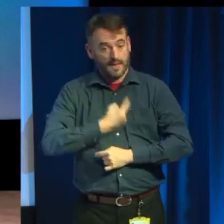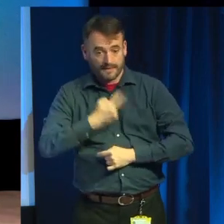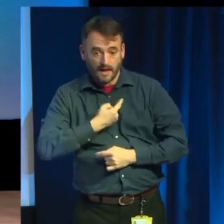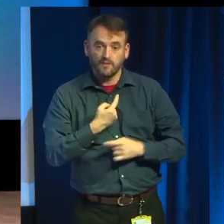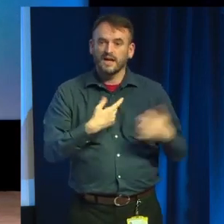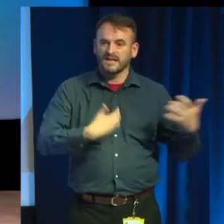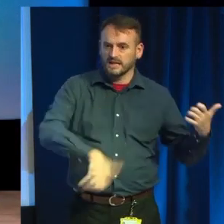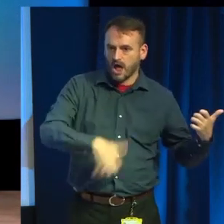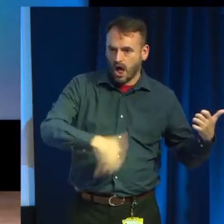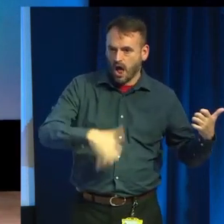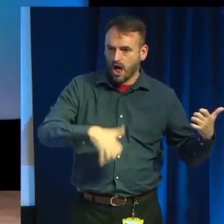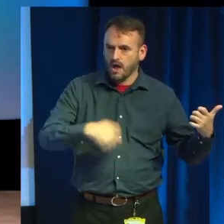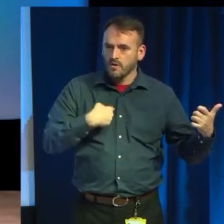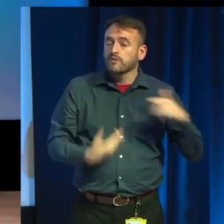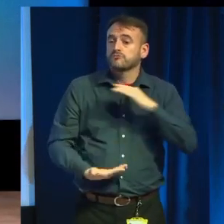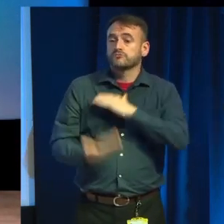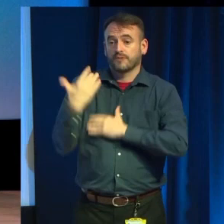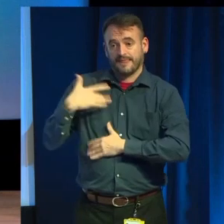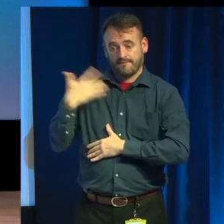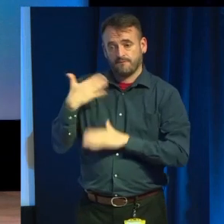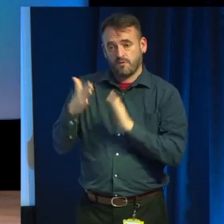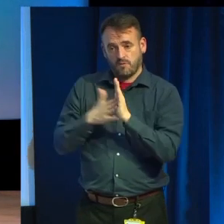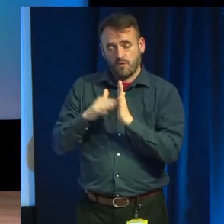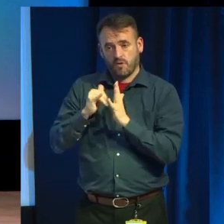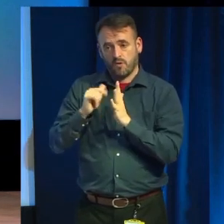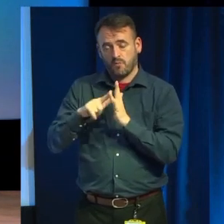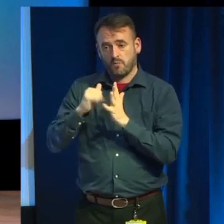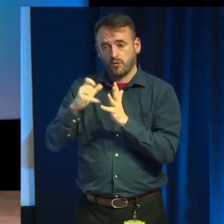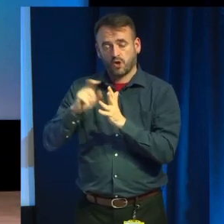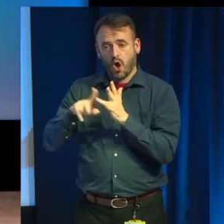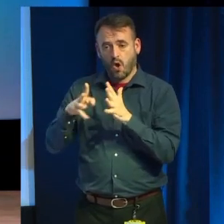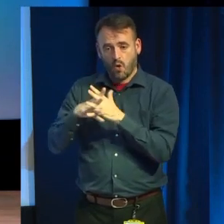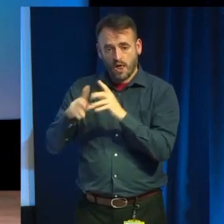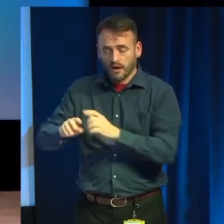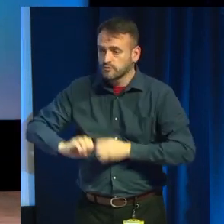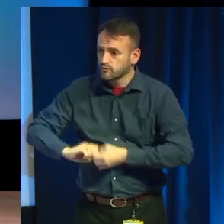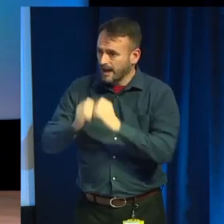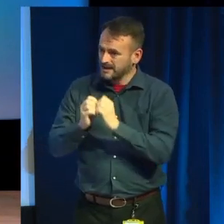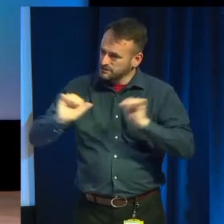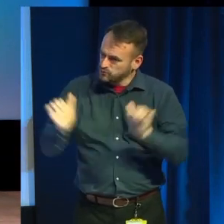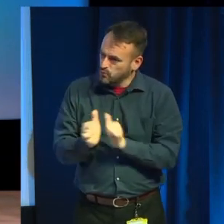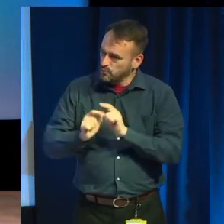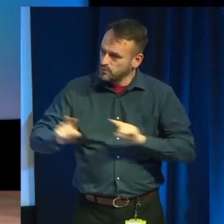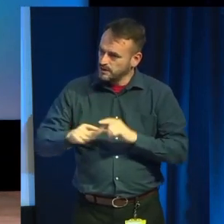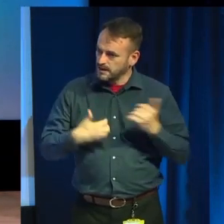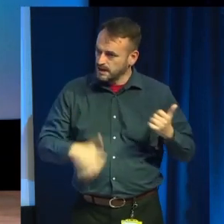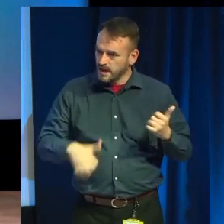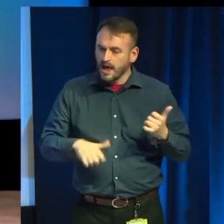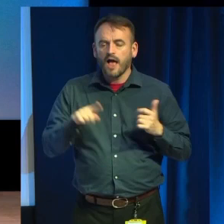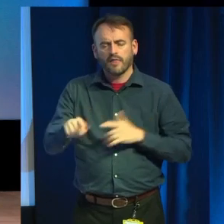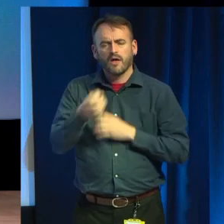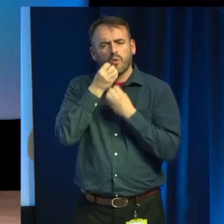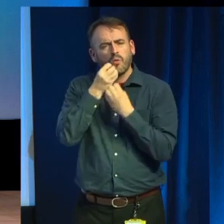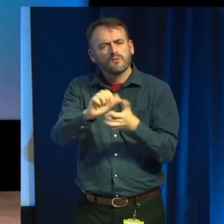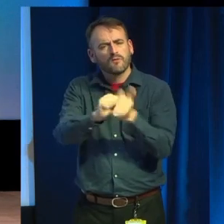in Moscow, that I associate with those kind of memories. And luckily, we have a wonderful friend, Alex Francois, the